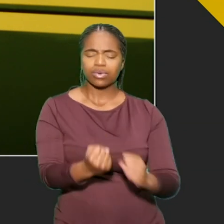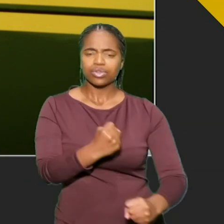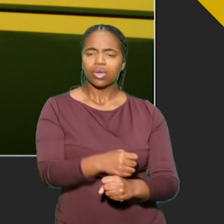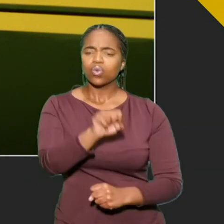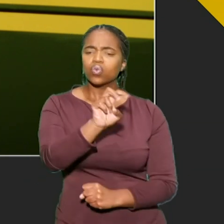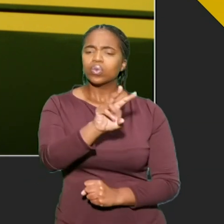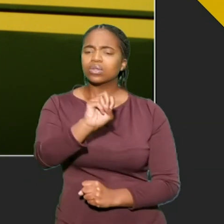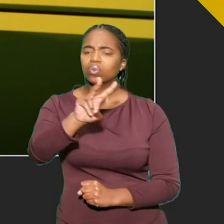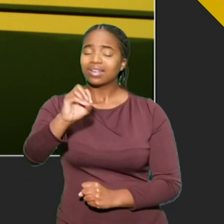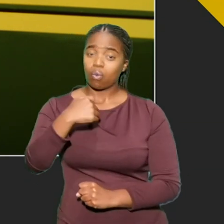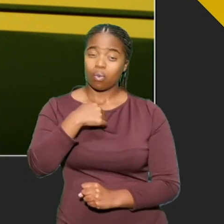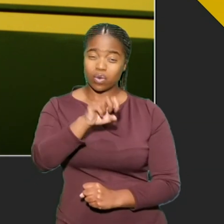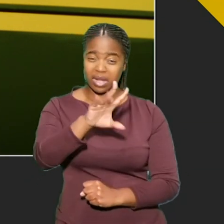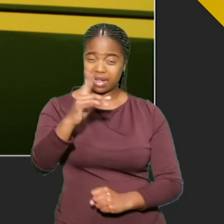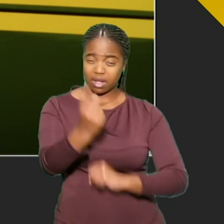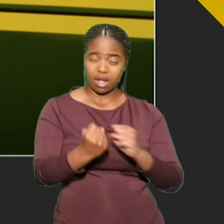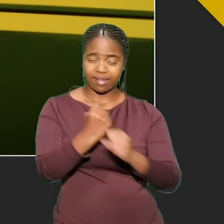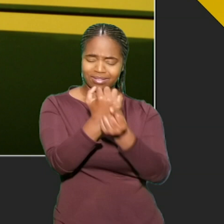after 25 years of going into democracy,